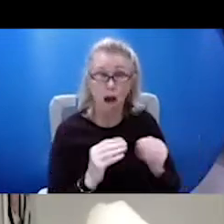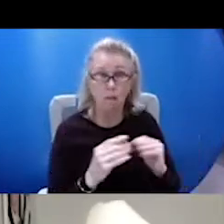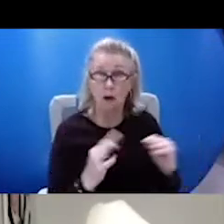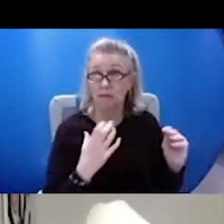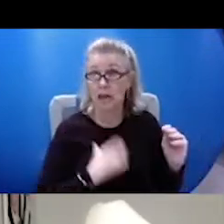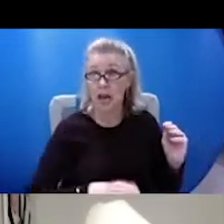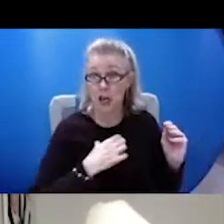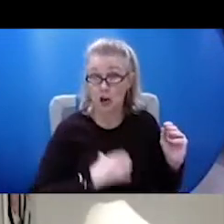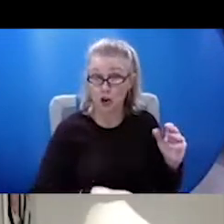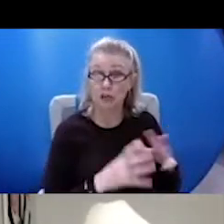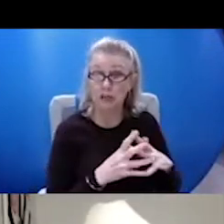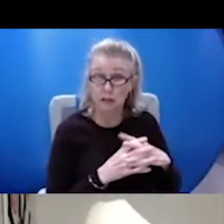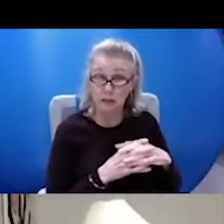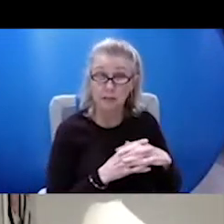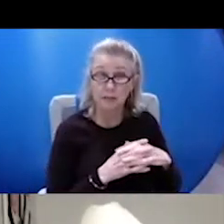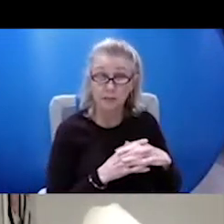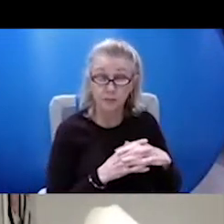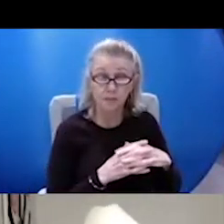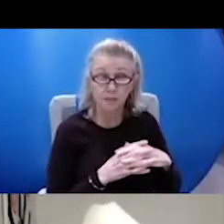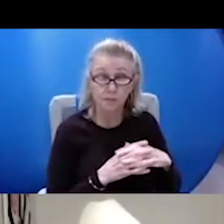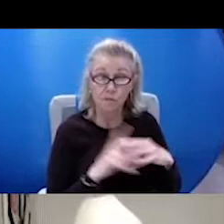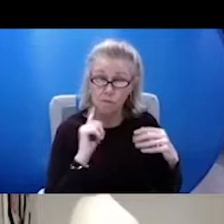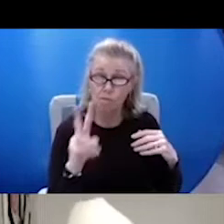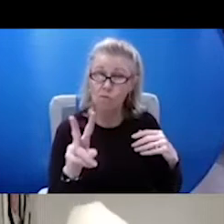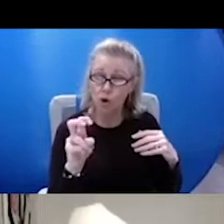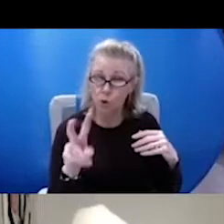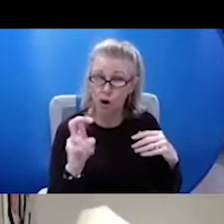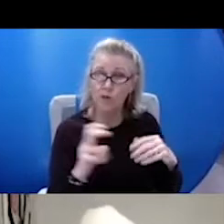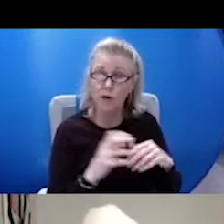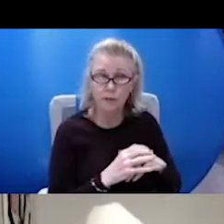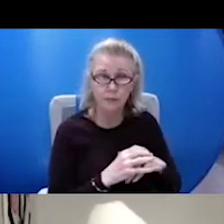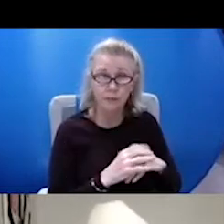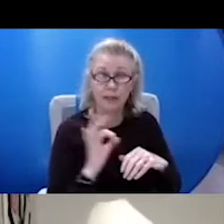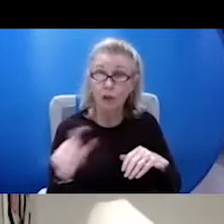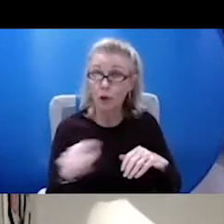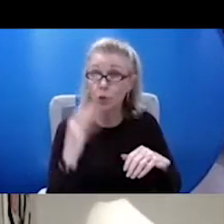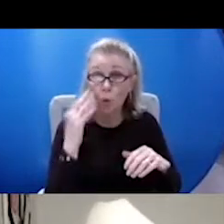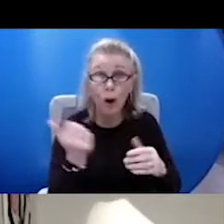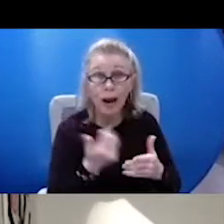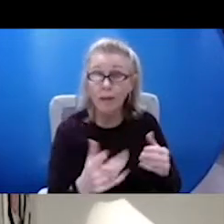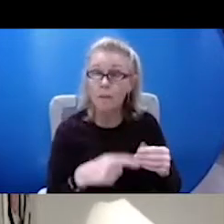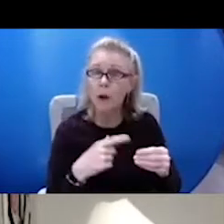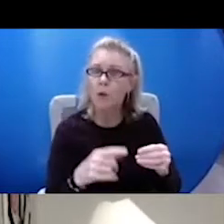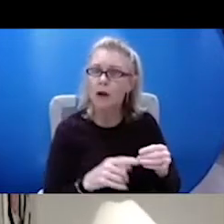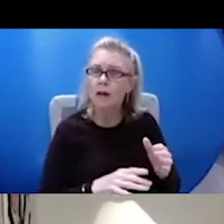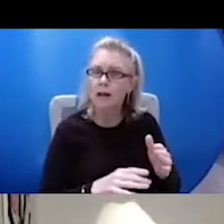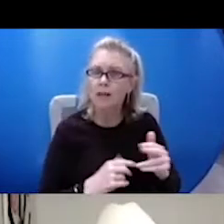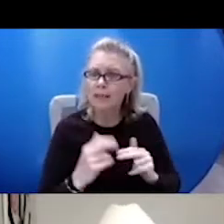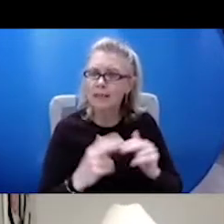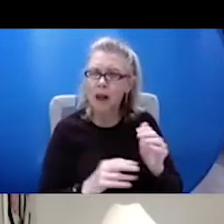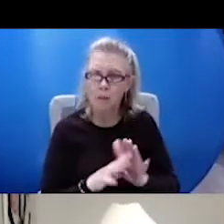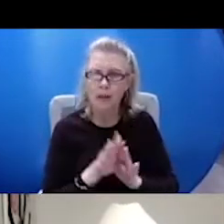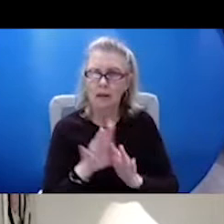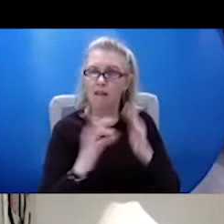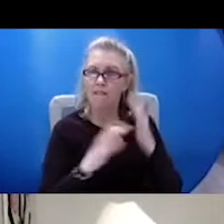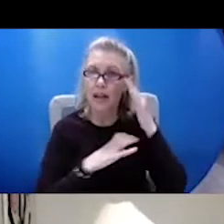Hungarians to Hungary. And so if you know anything of the history of the development of Cleveland, that